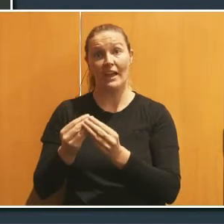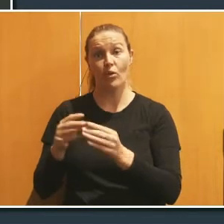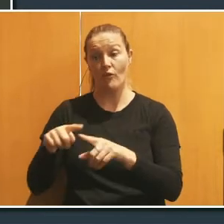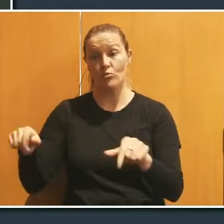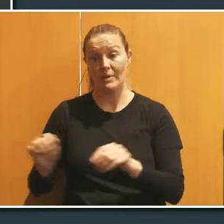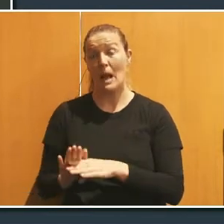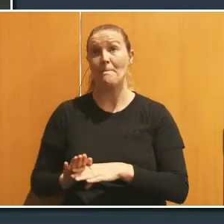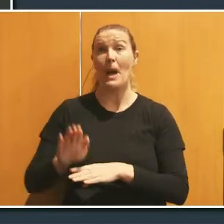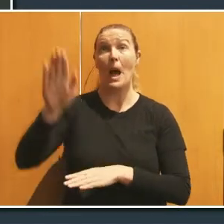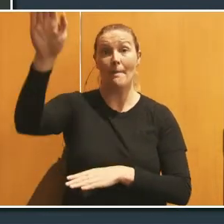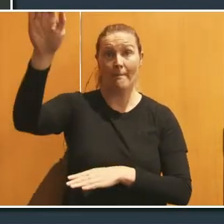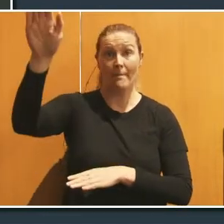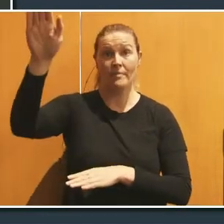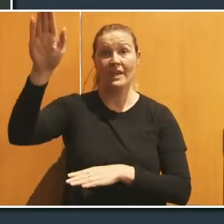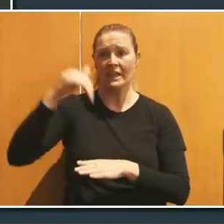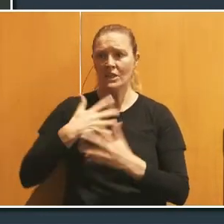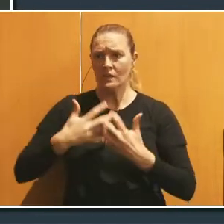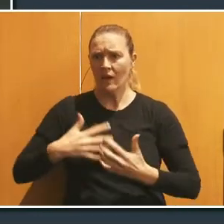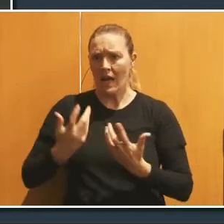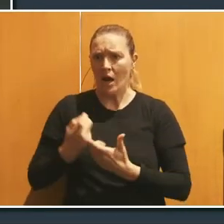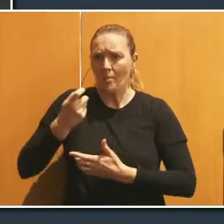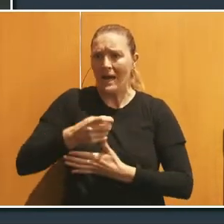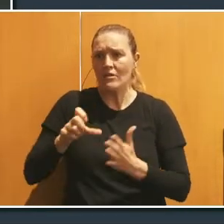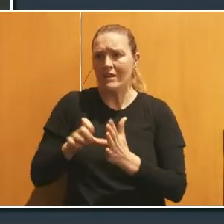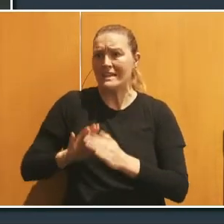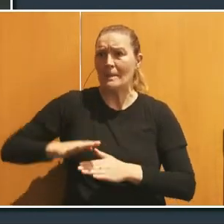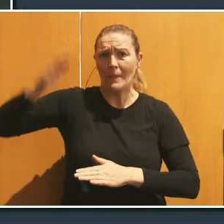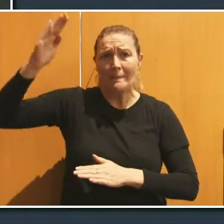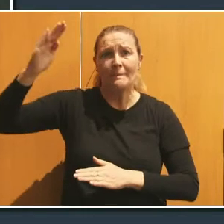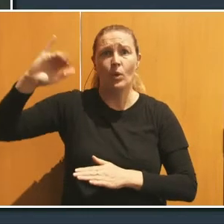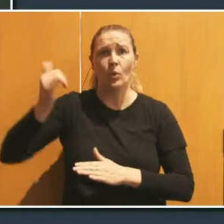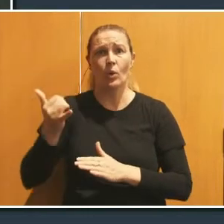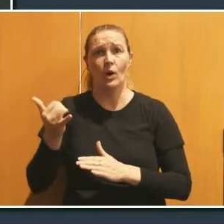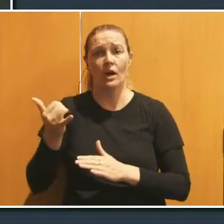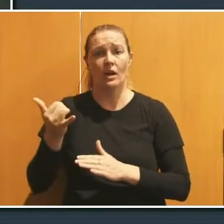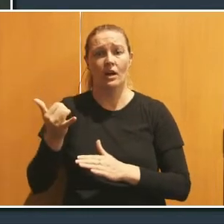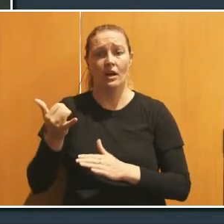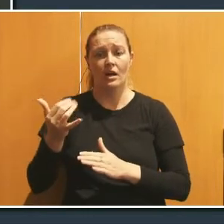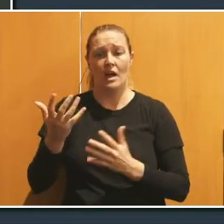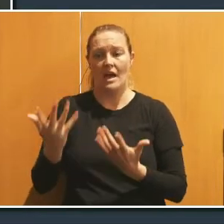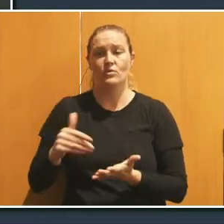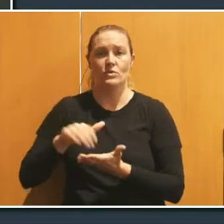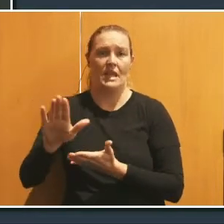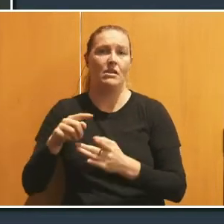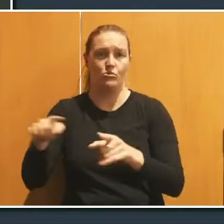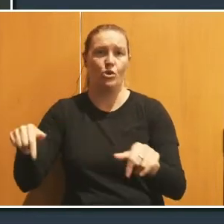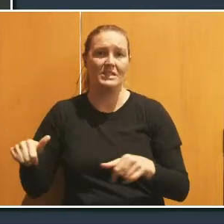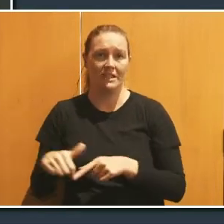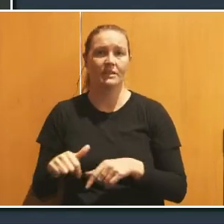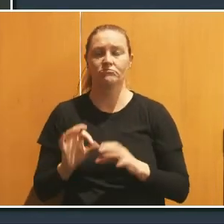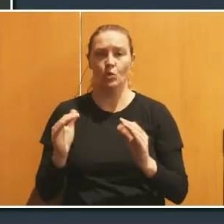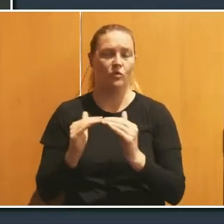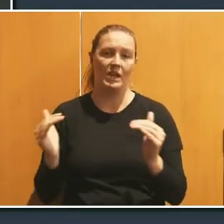of, I have to either figure out how I'm going to pay these rates, or I need to sell my property.